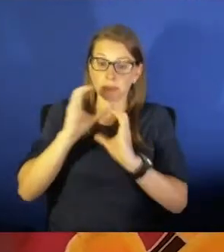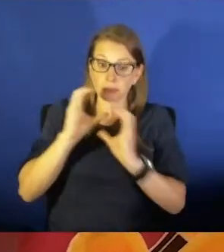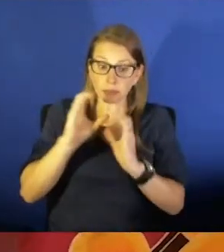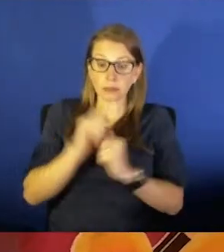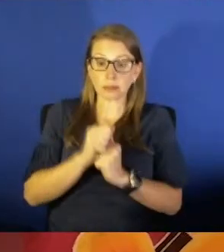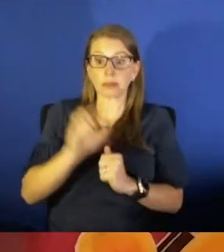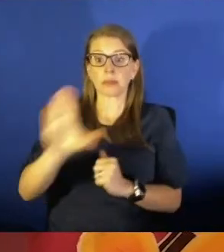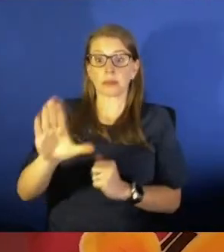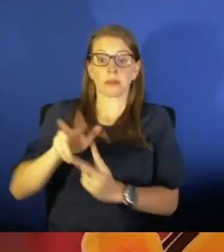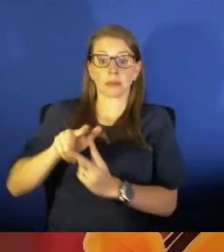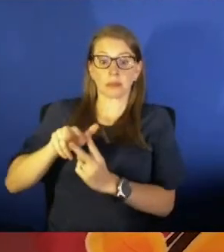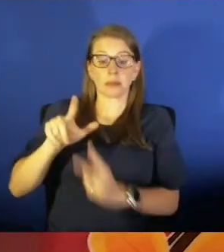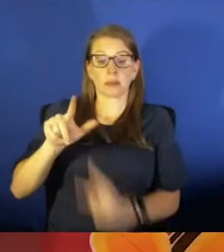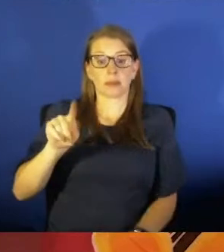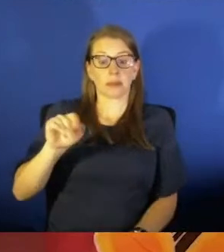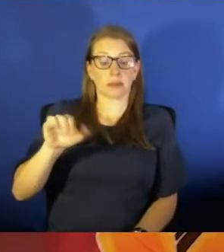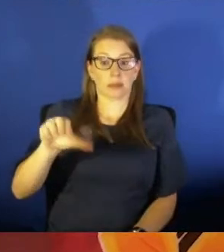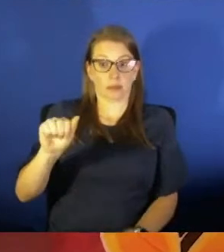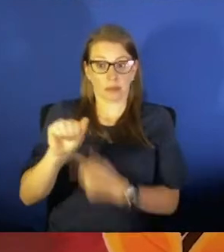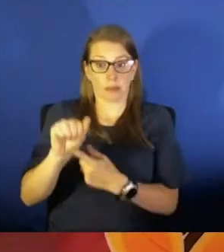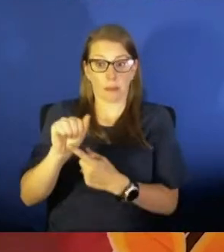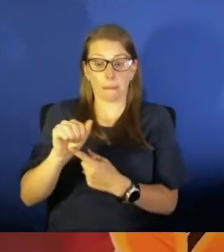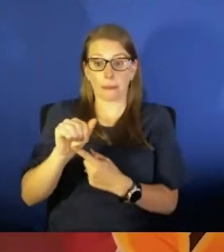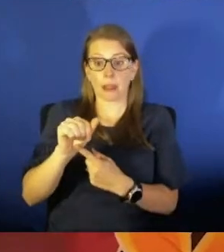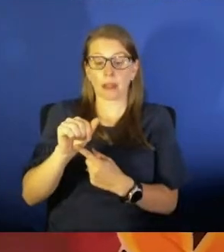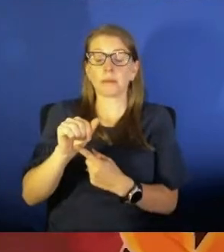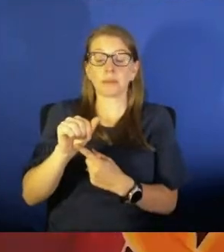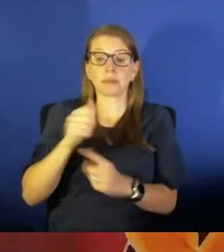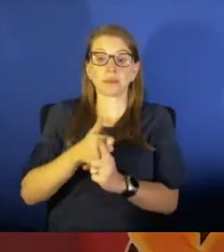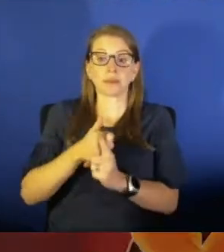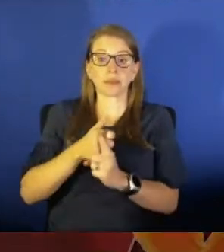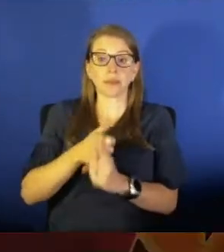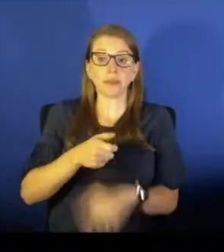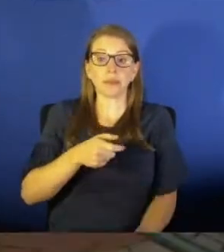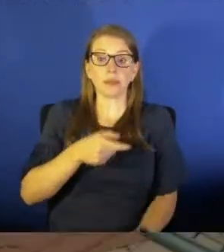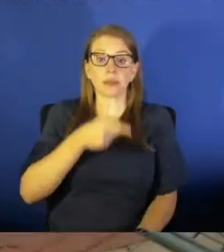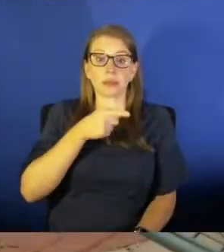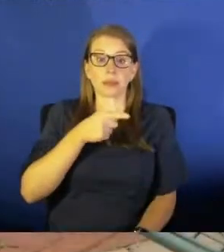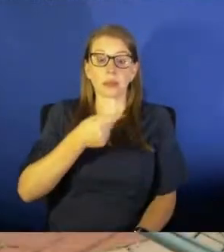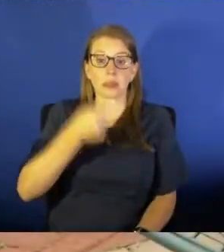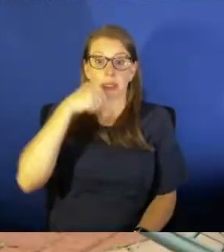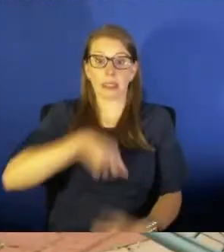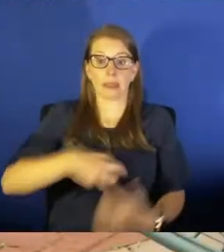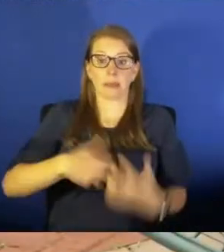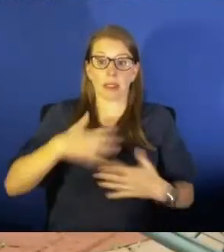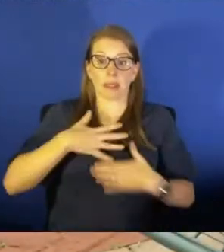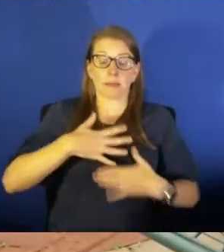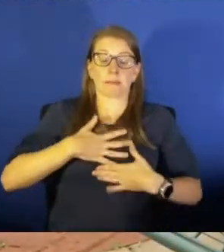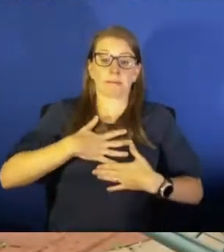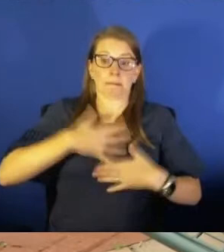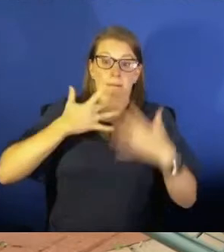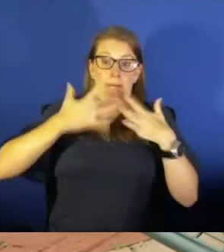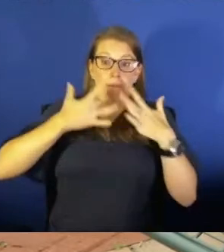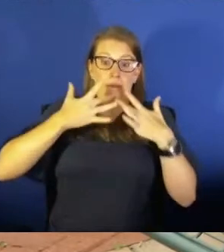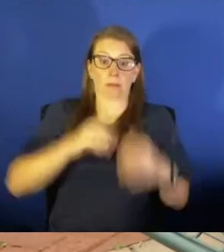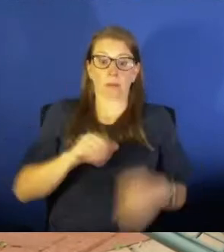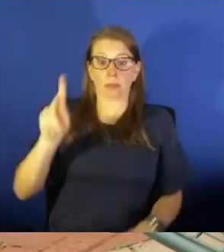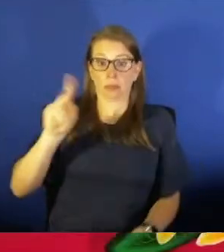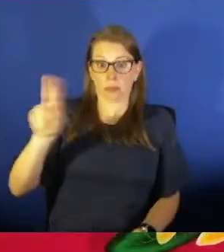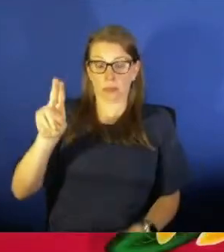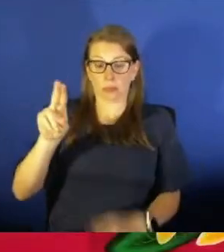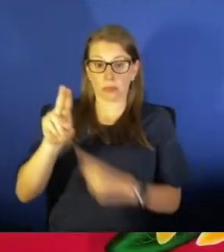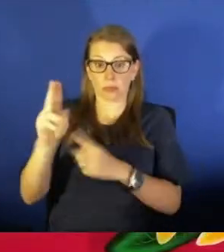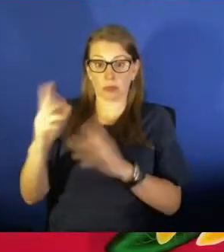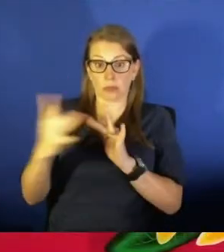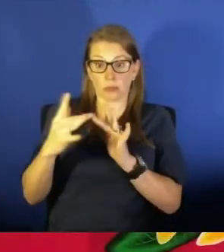partner, Leticia, lay intubated in the hospital, barely clinging to life. The first thing is like, can you get in contact with Leticia's